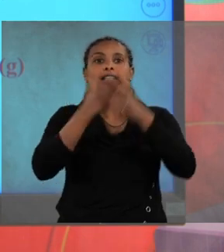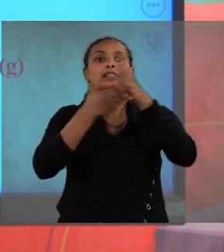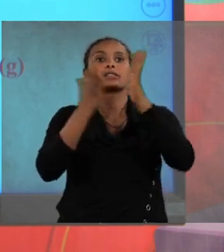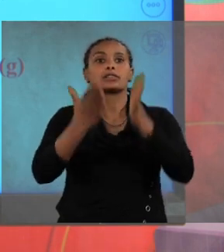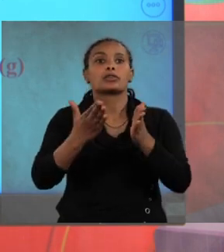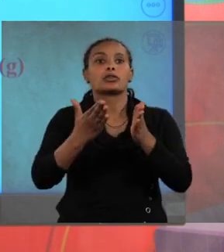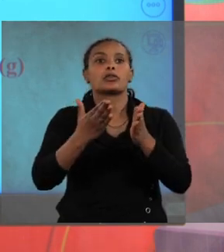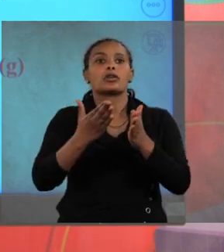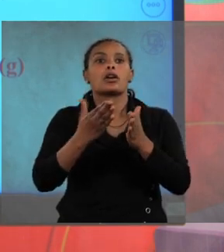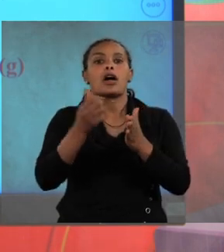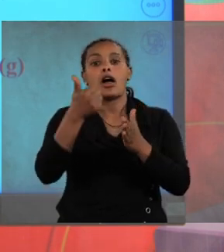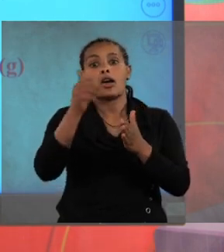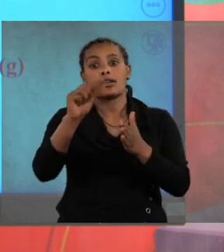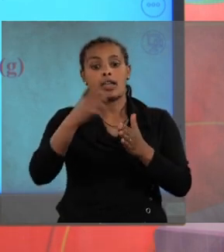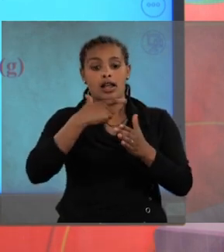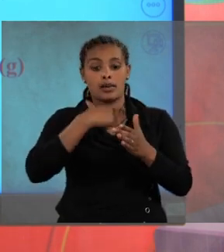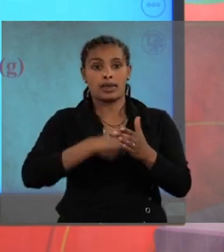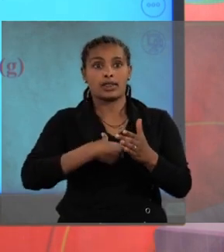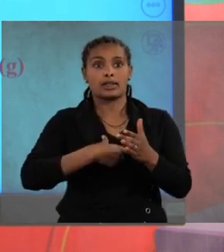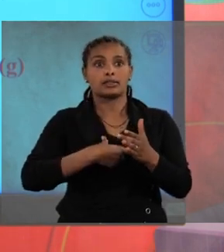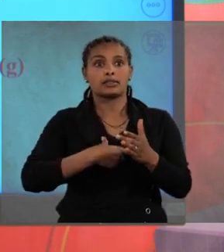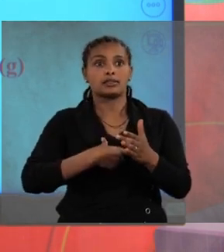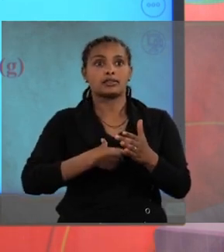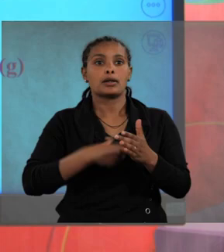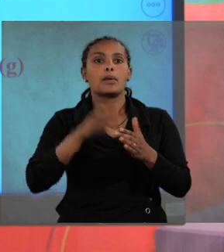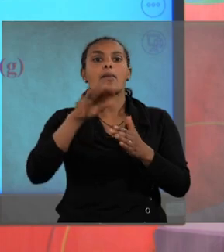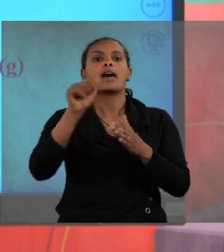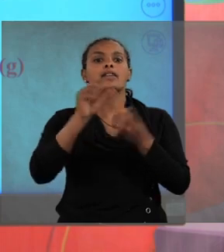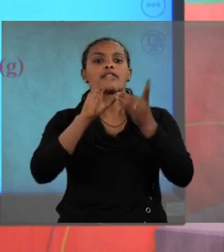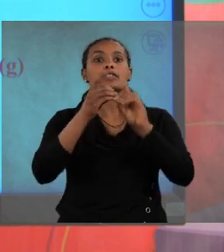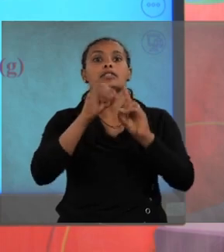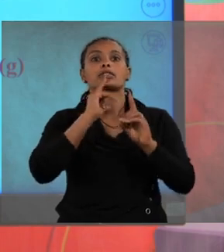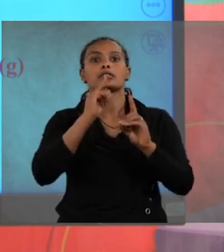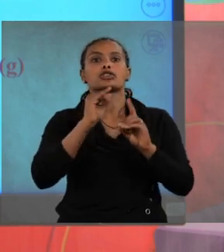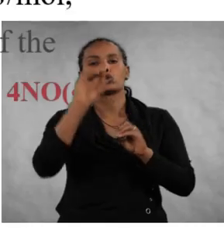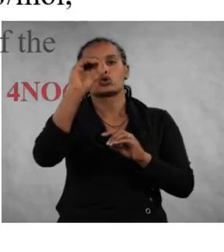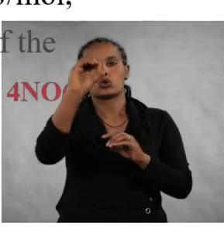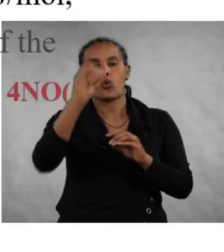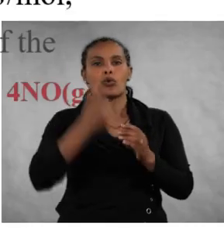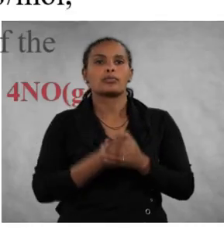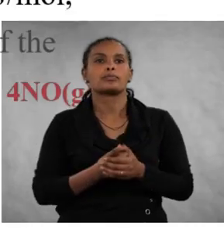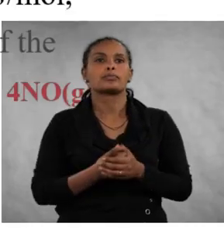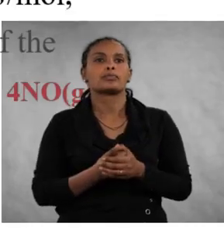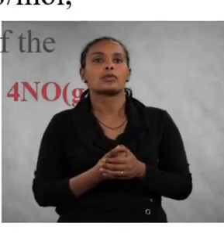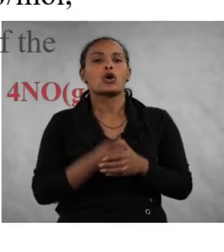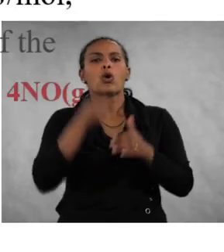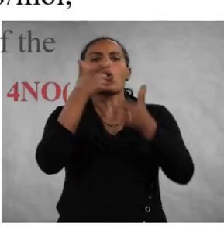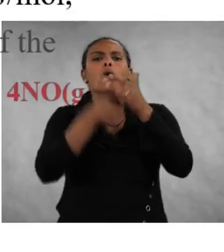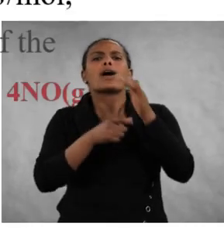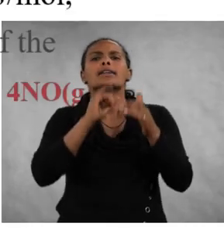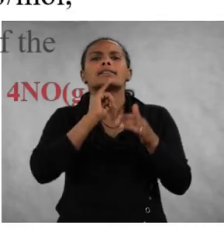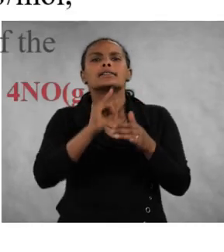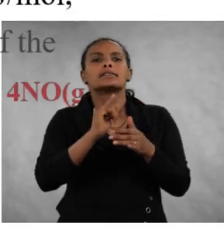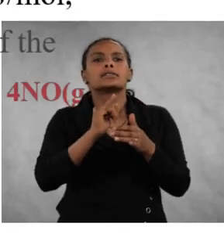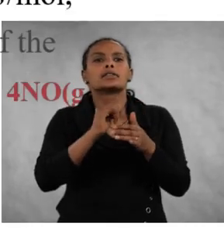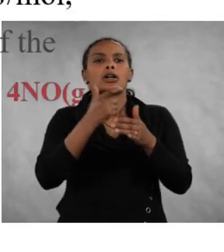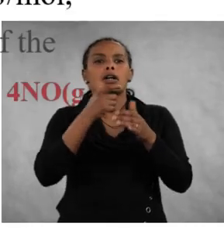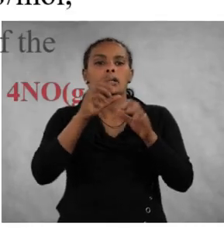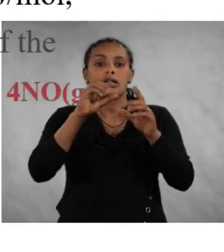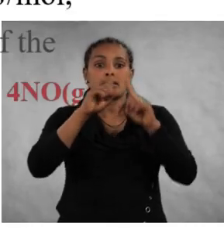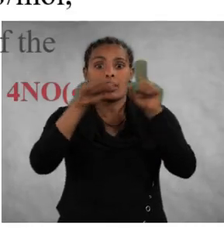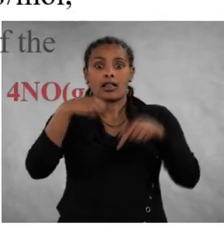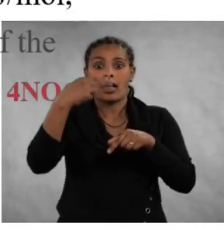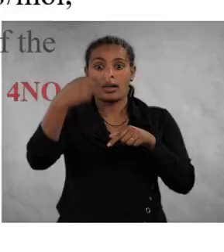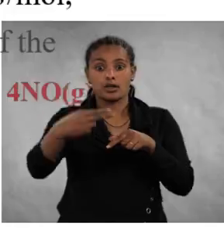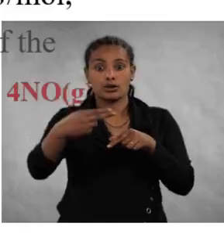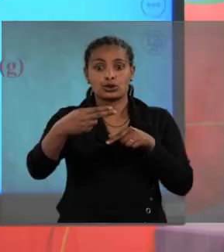of formation of an element, by definition is 0. What is delta